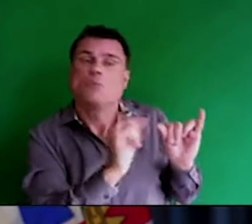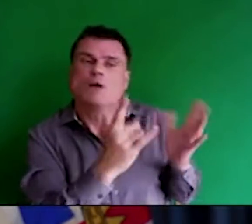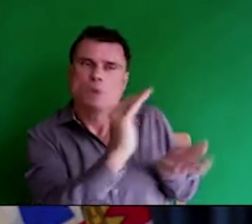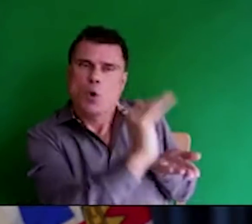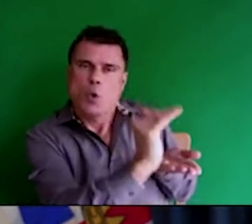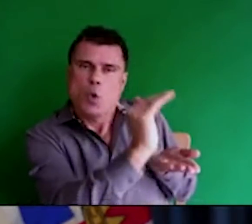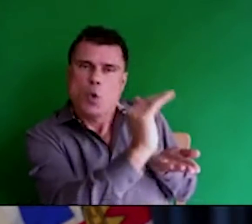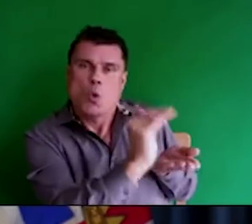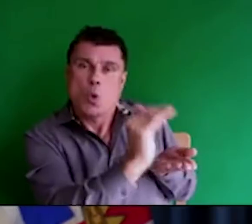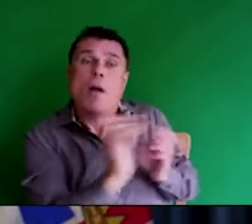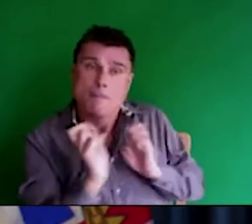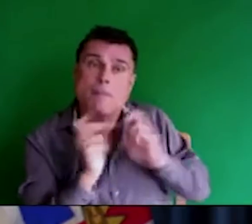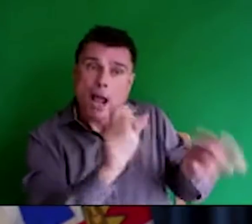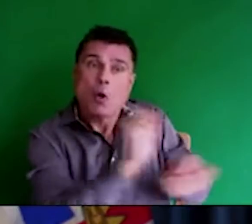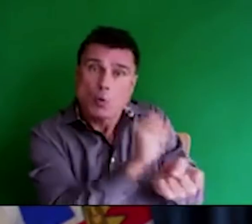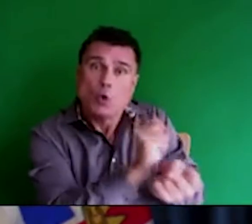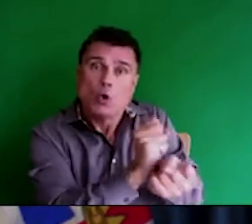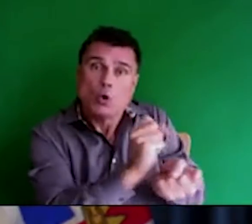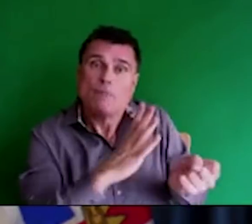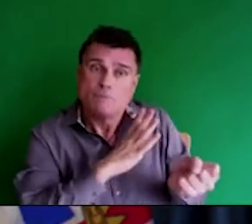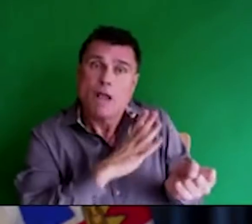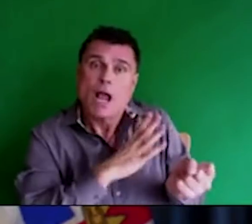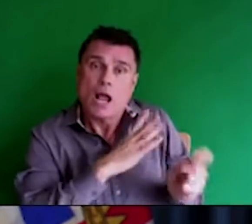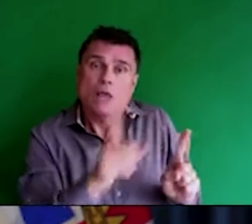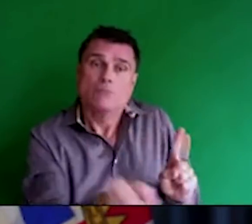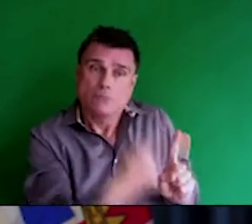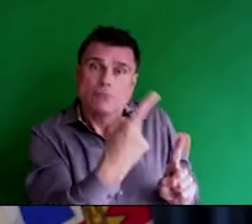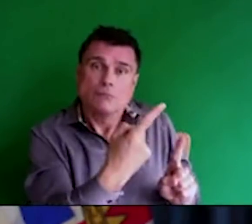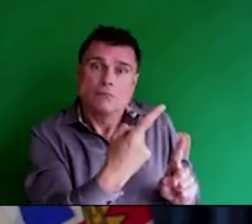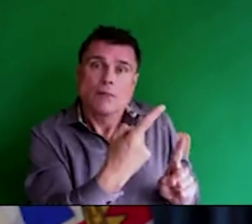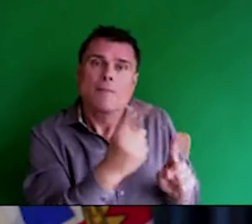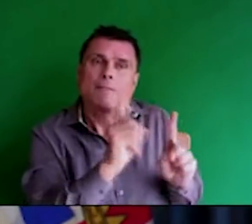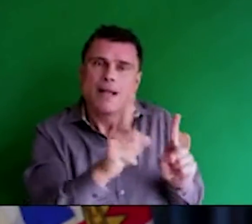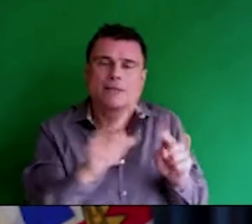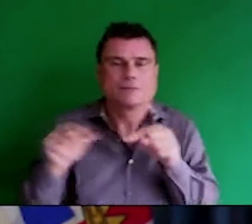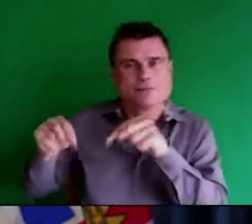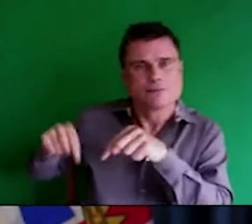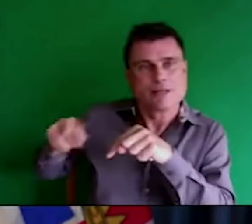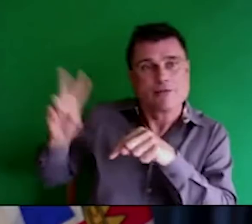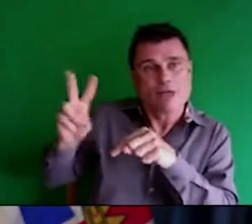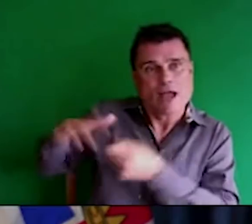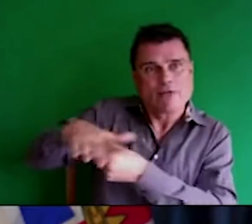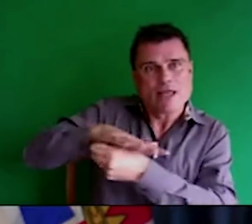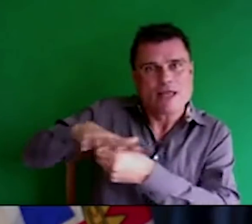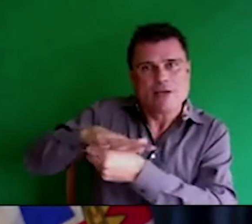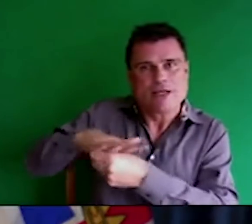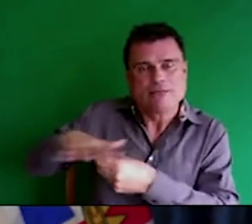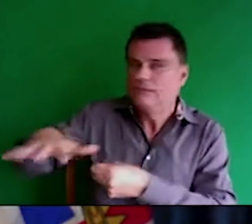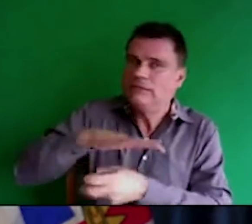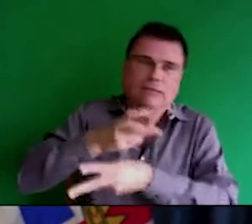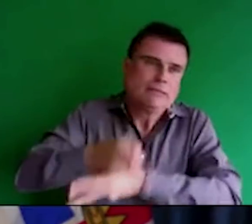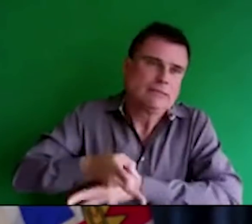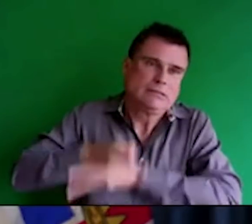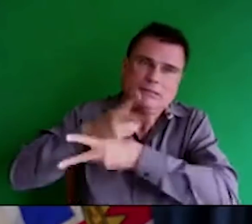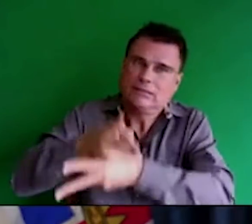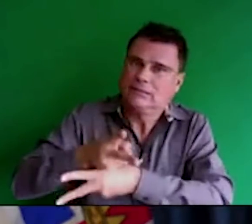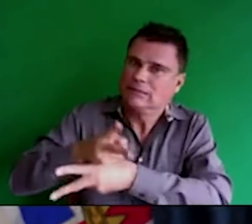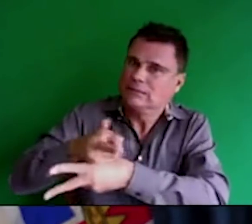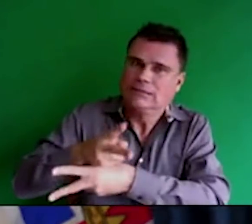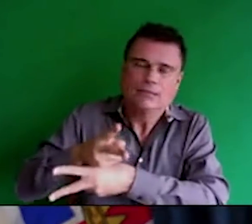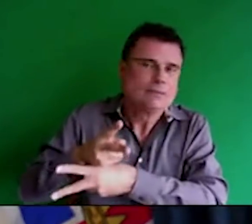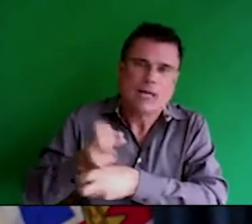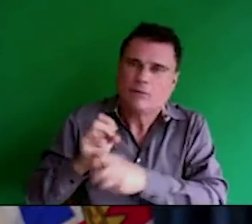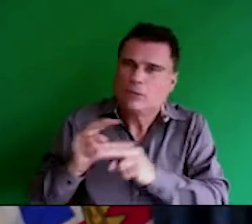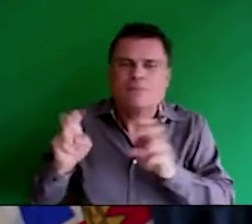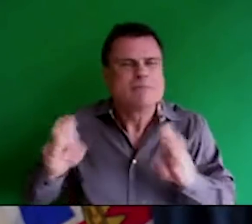Dr. Henry receives and then how she presents it to us. But we are certainly very flexible on these issues, as we have to be. I